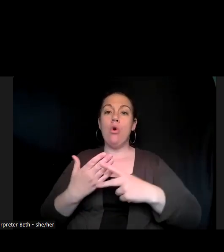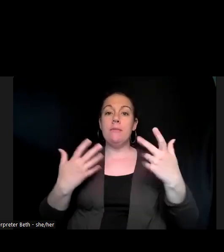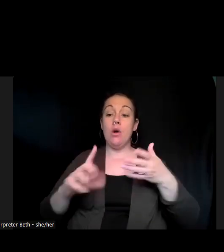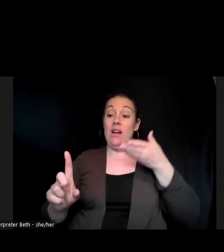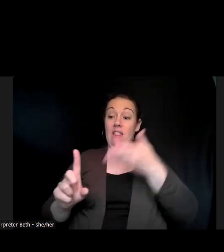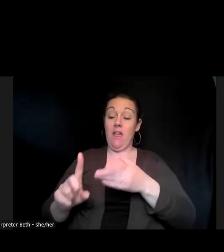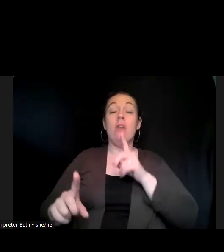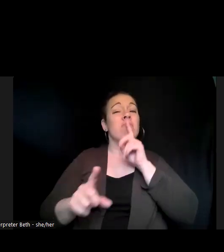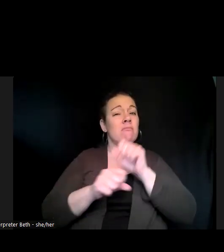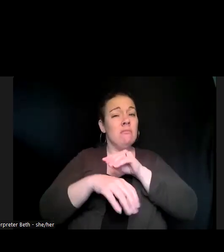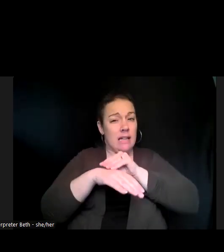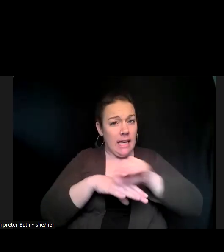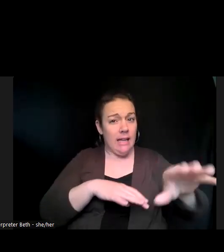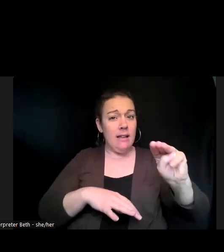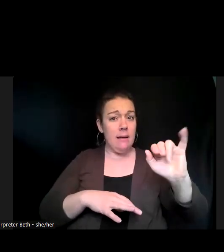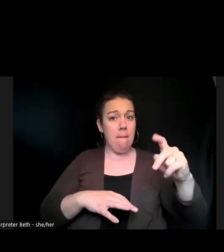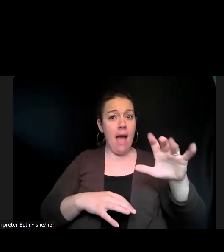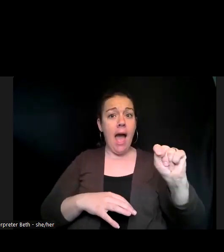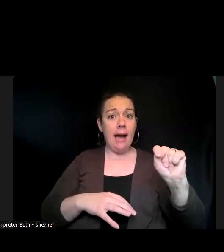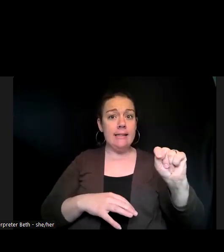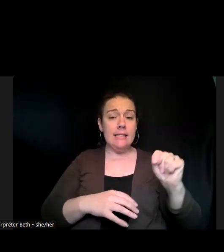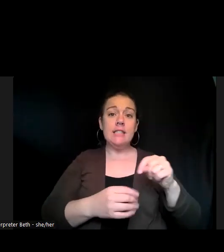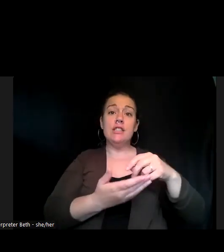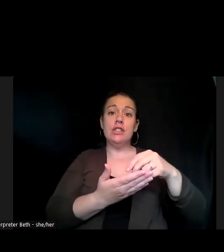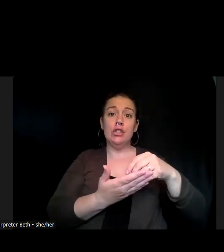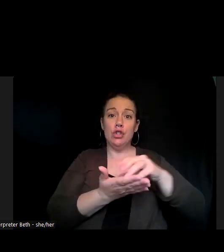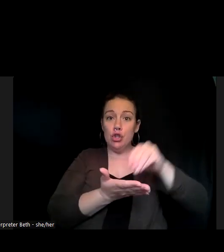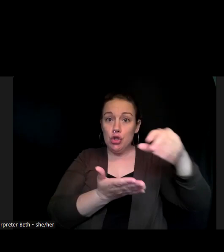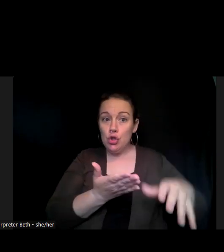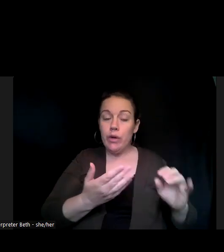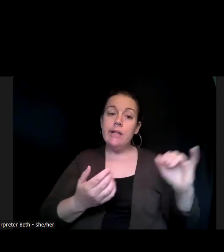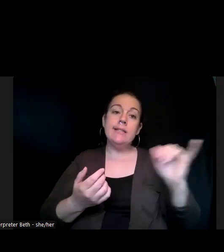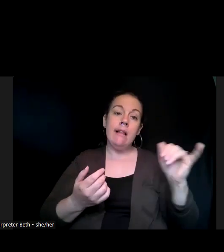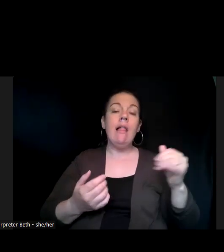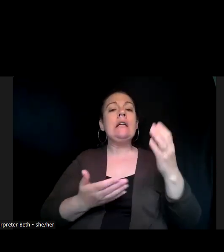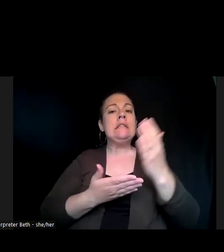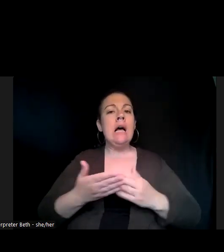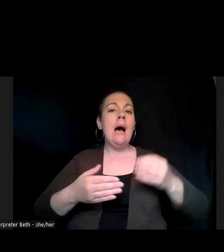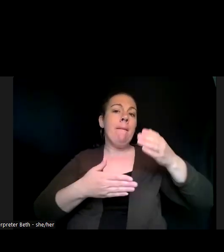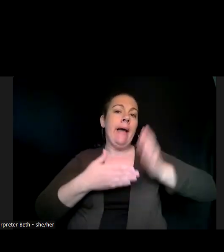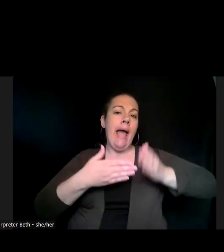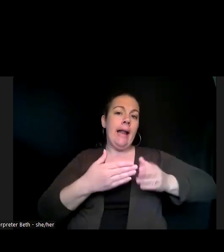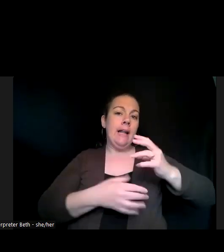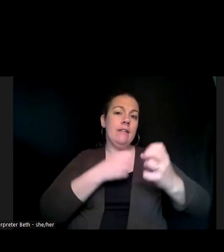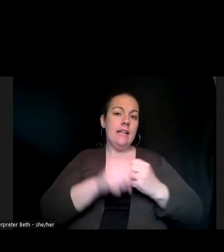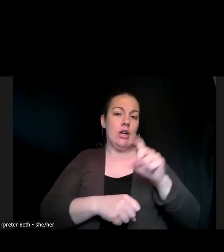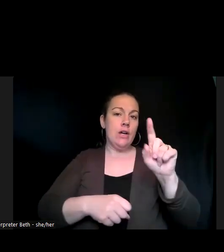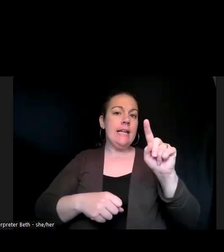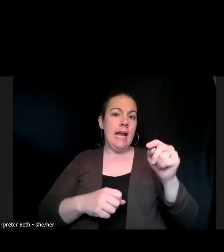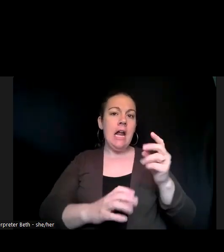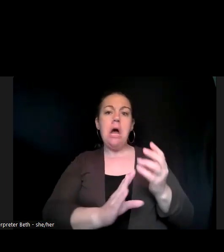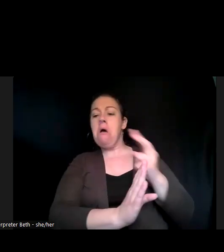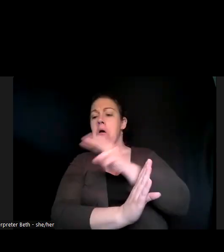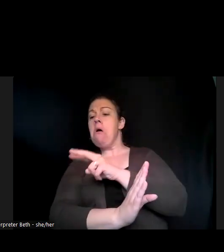students. So obviously, looking at the summative assessment data at the end of the year is really helpful in the long term, but in the